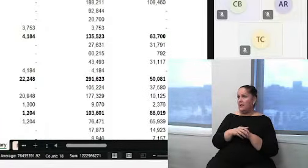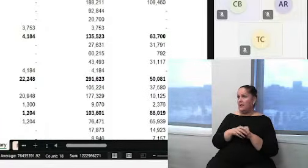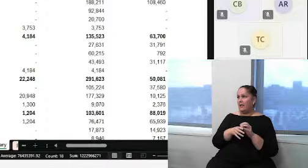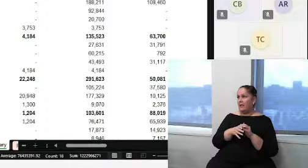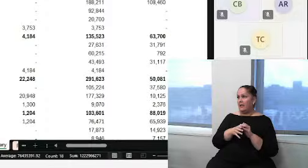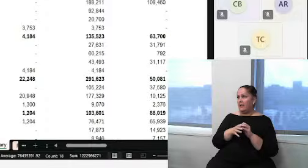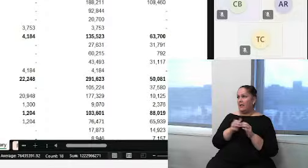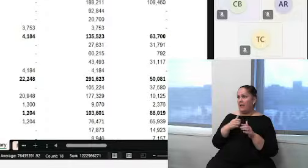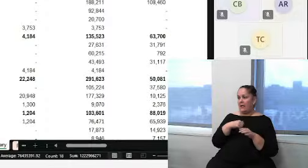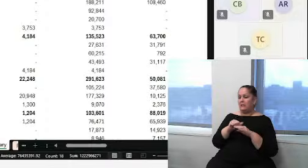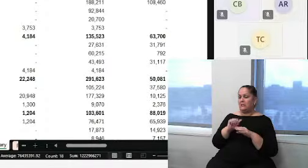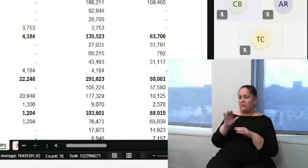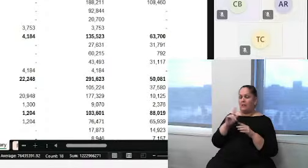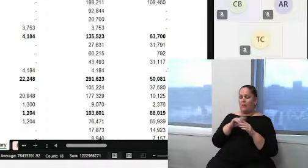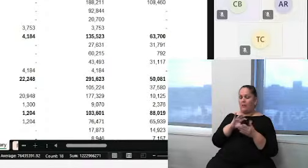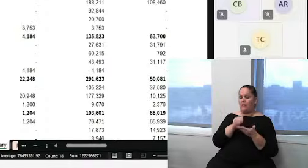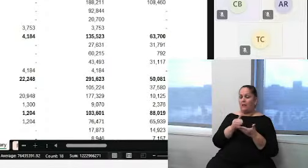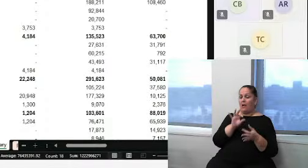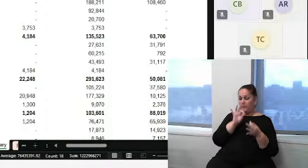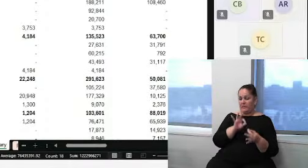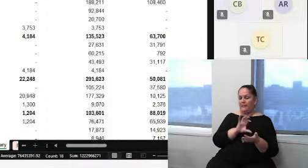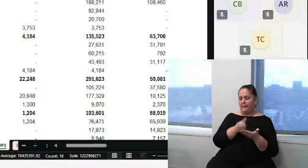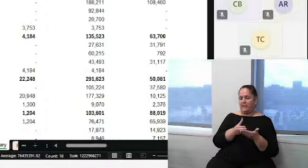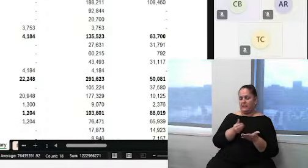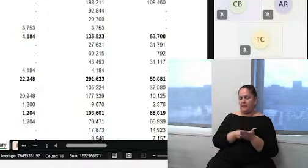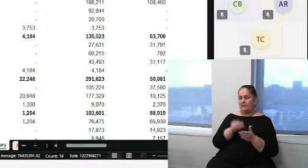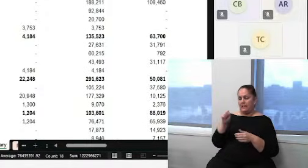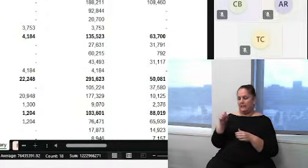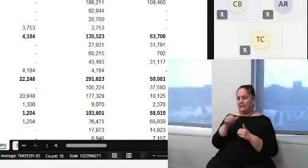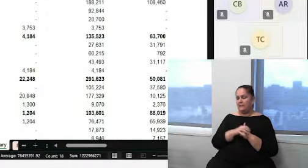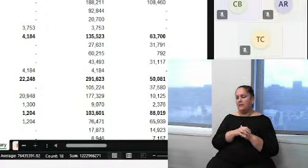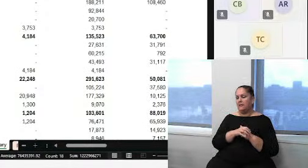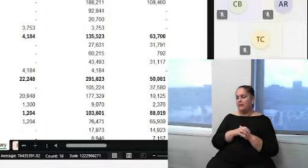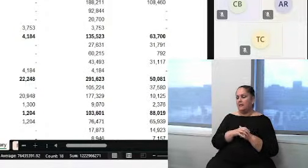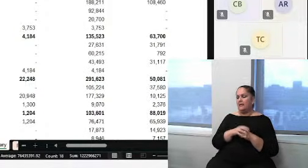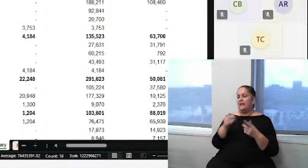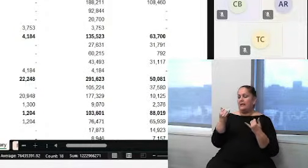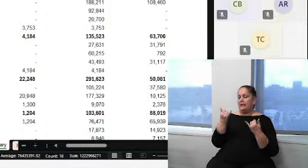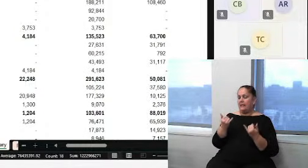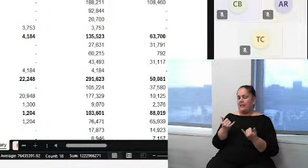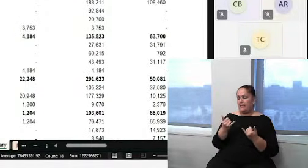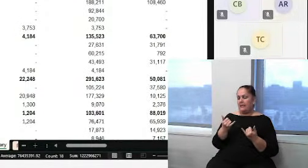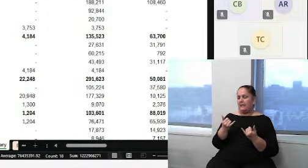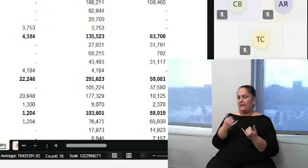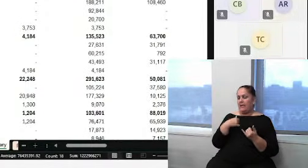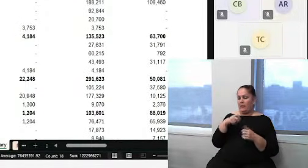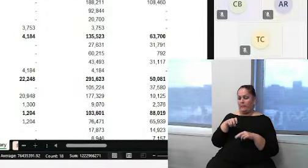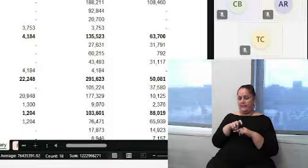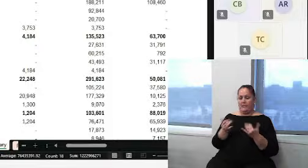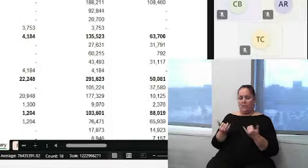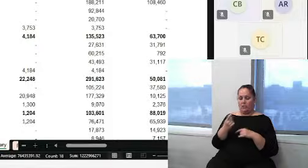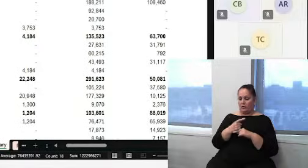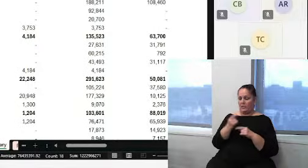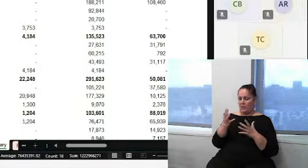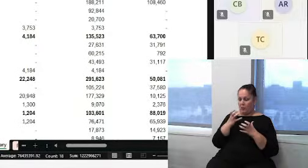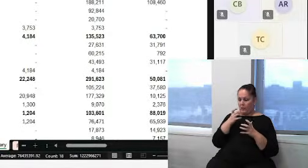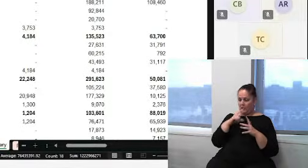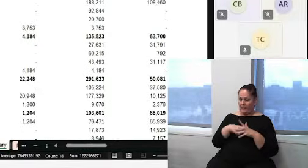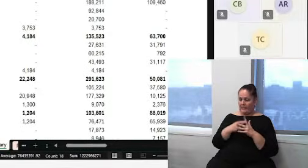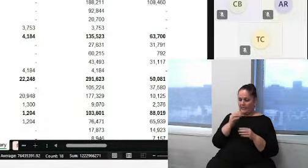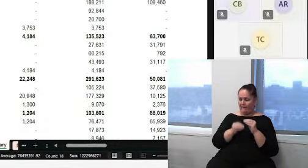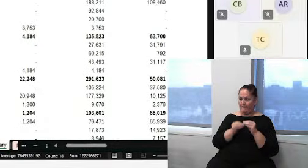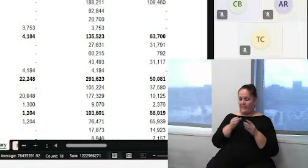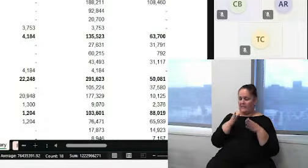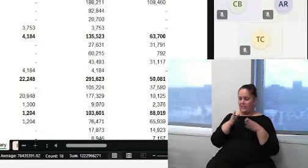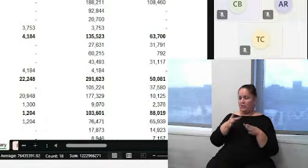mandate. And as submitted on the optimal, that's what I say, yes. Right. And so now is like, as we sit